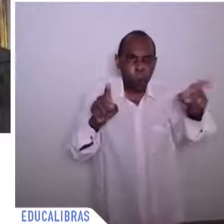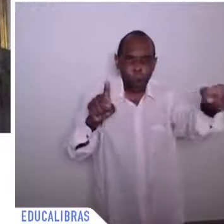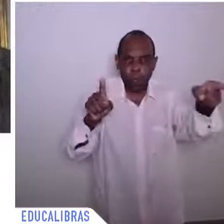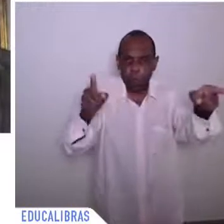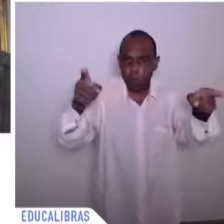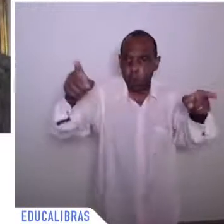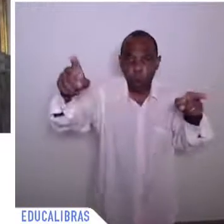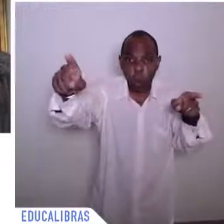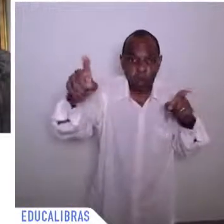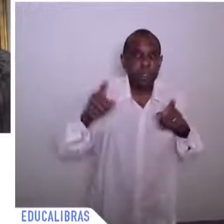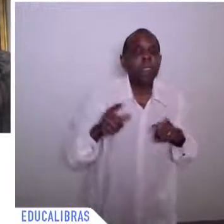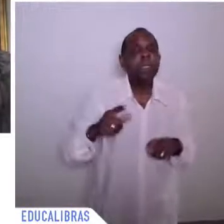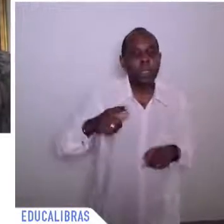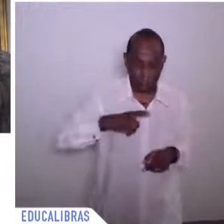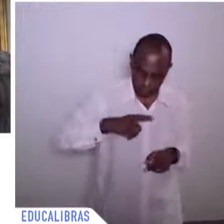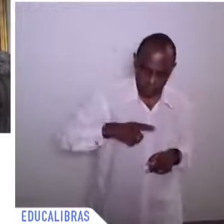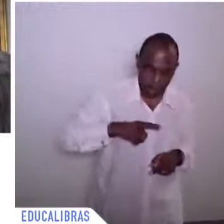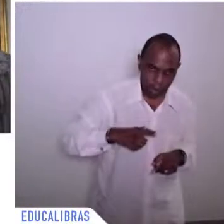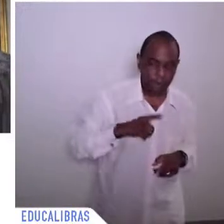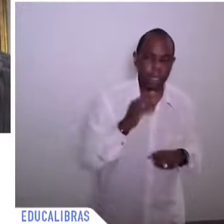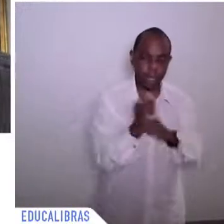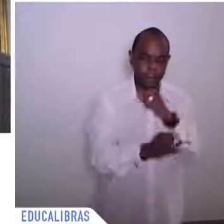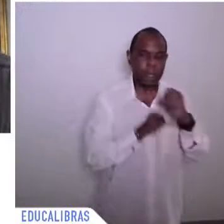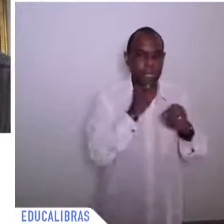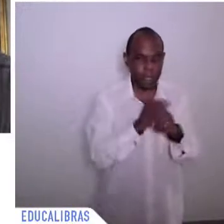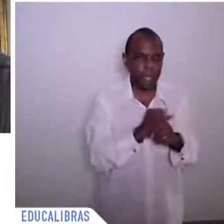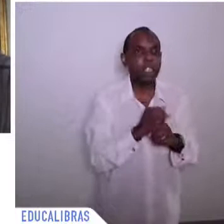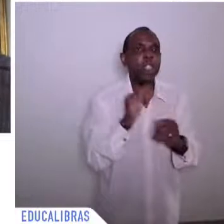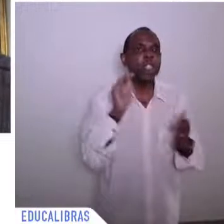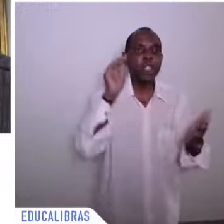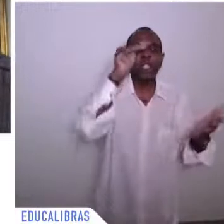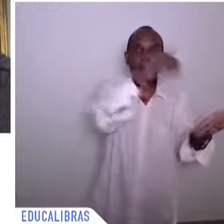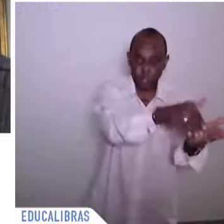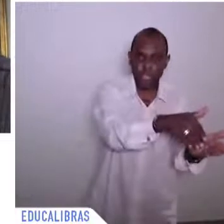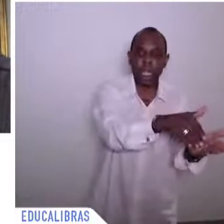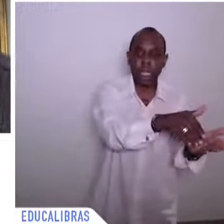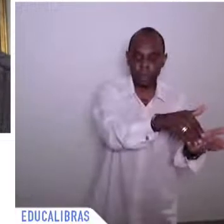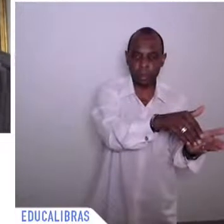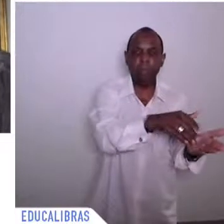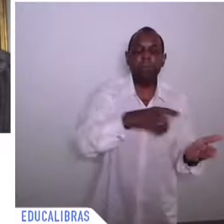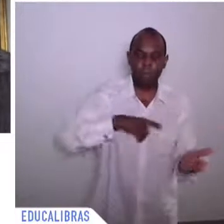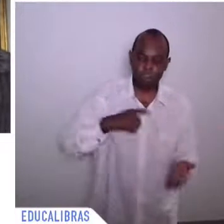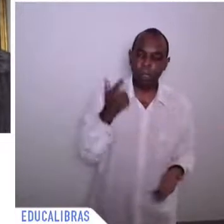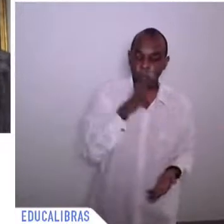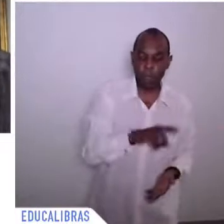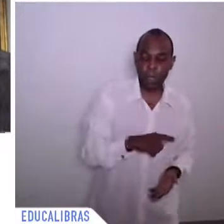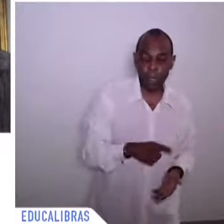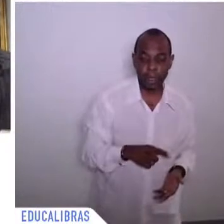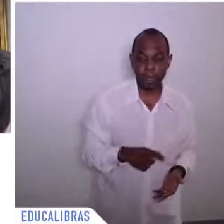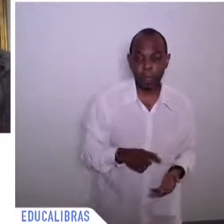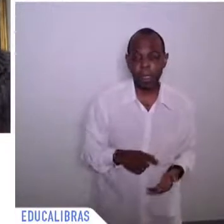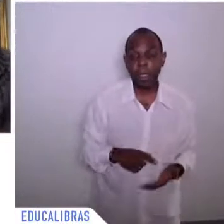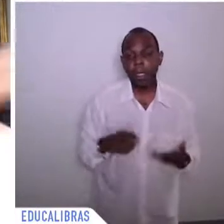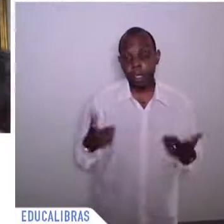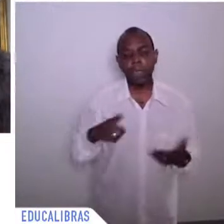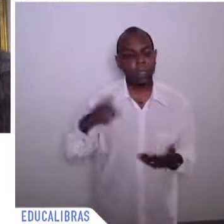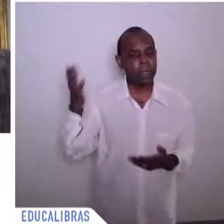not present, where the state is not there, and there is all this popular